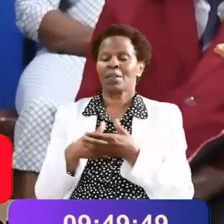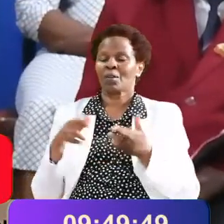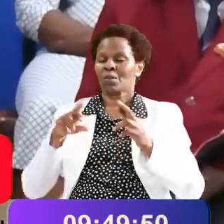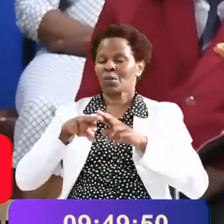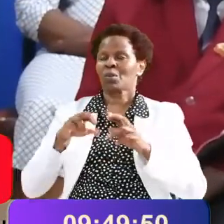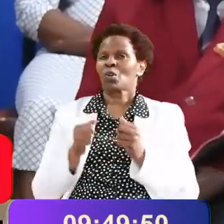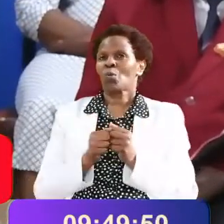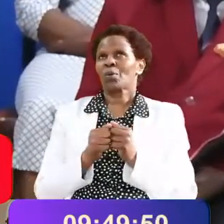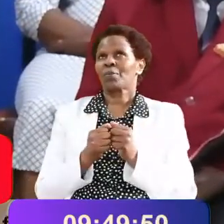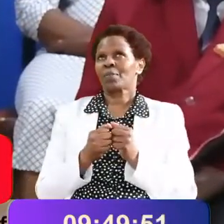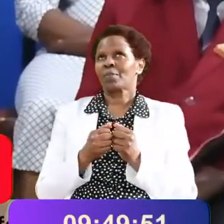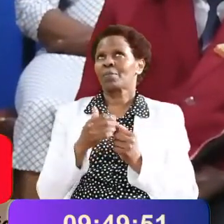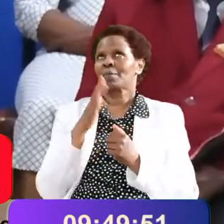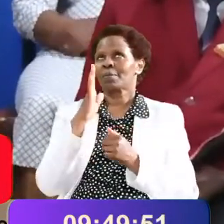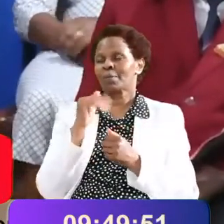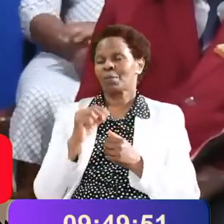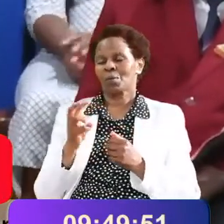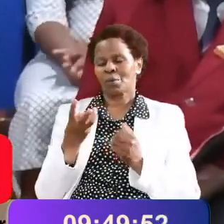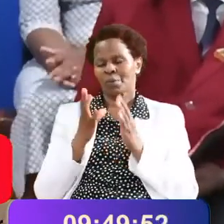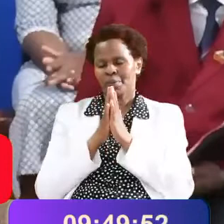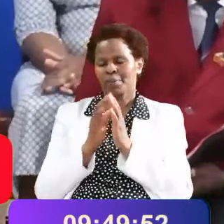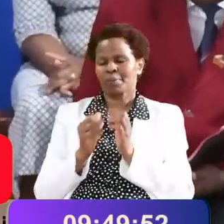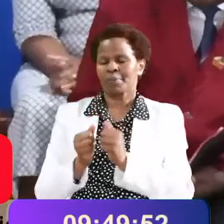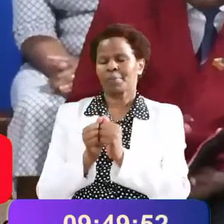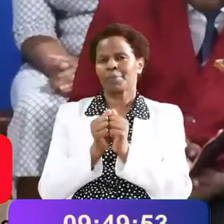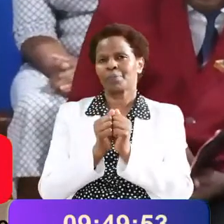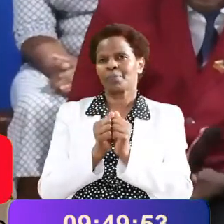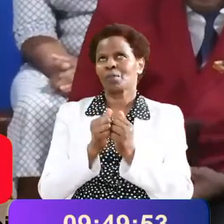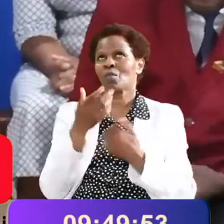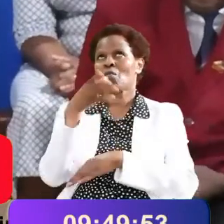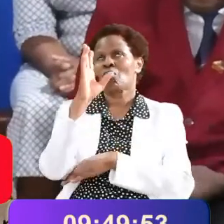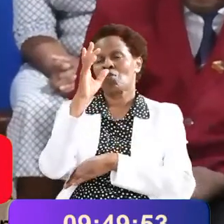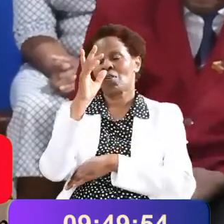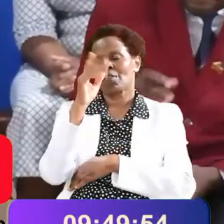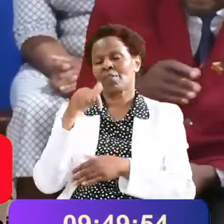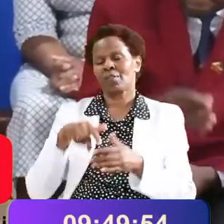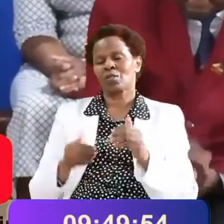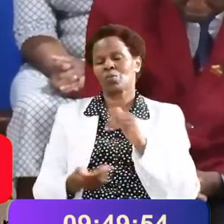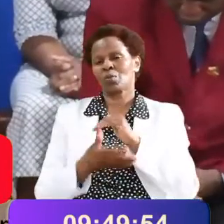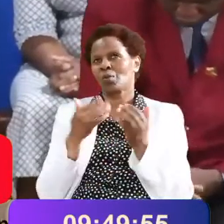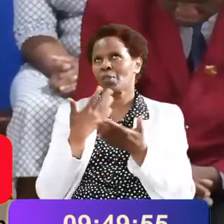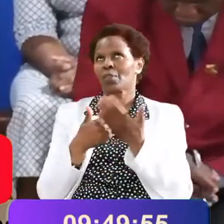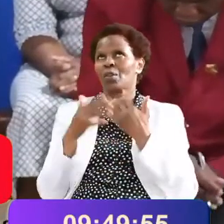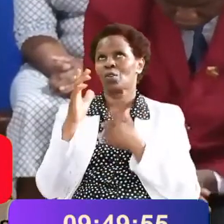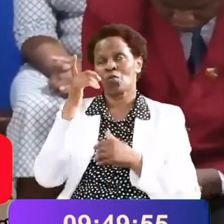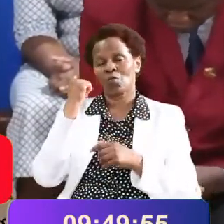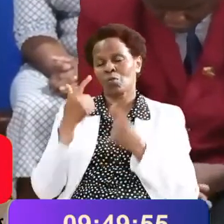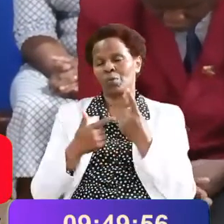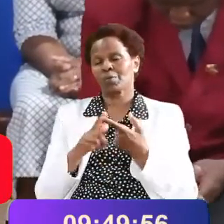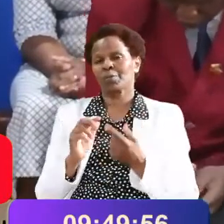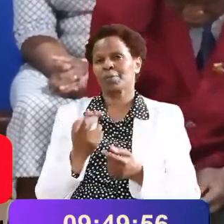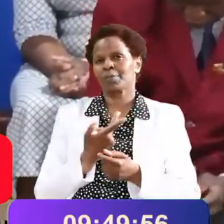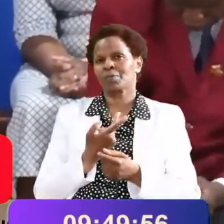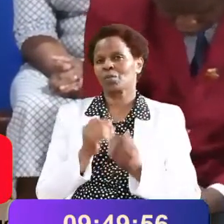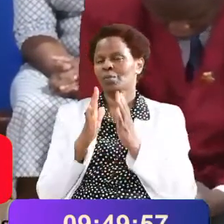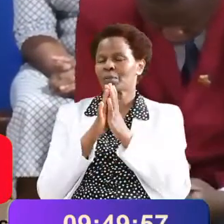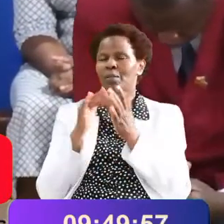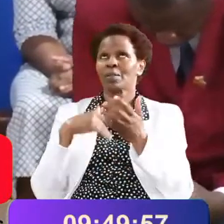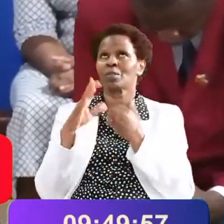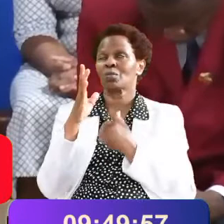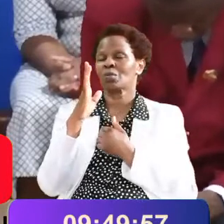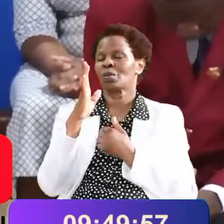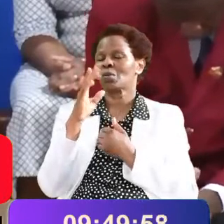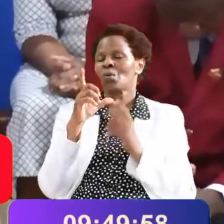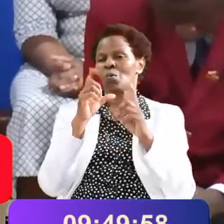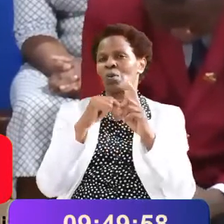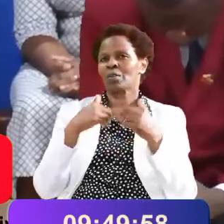that peace. Let us pray. Our God and our Father, this morning, we thank you for speaking to us. We pray that, Jehovah God, that your word will